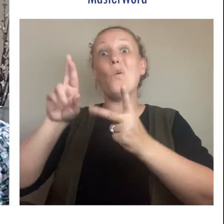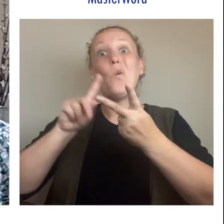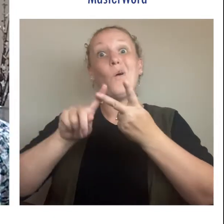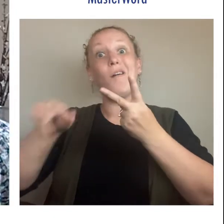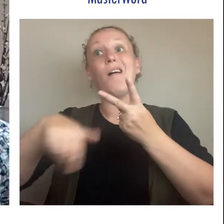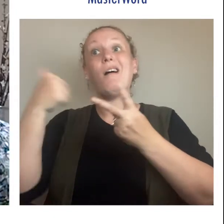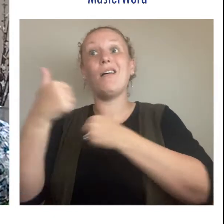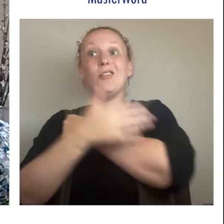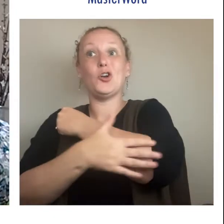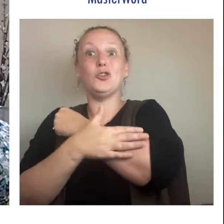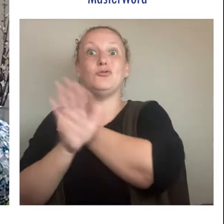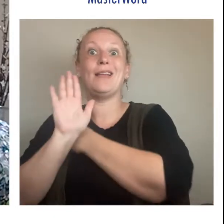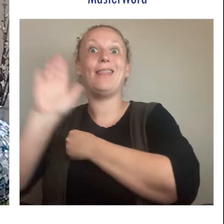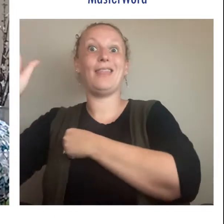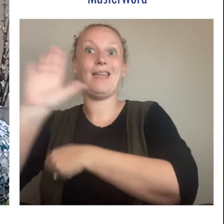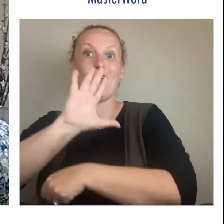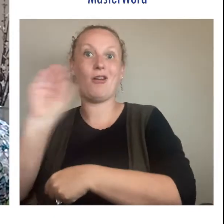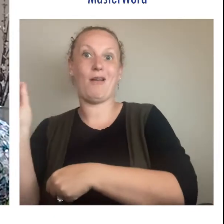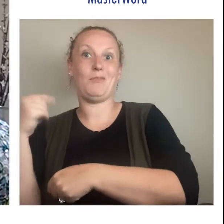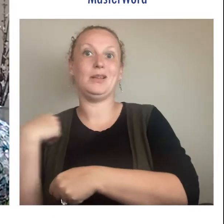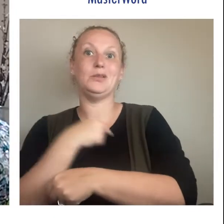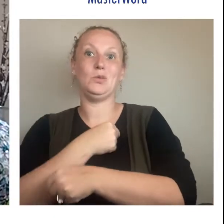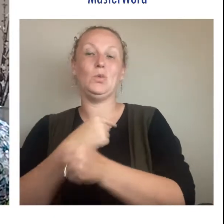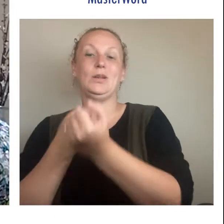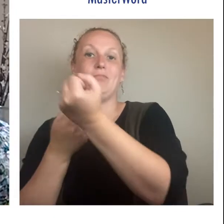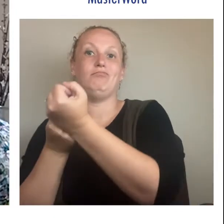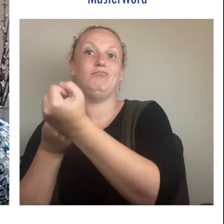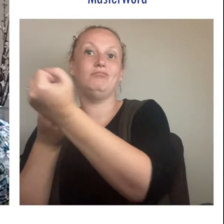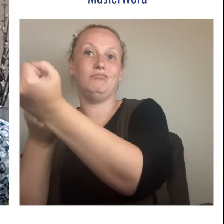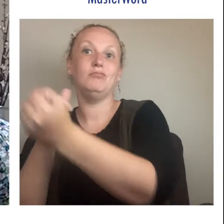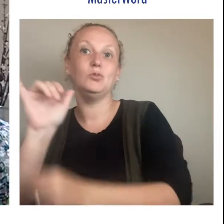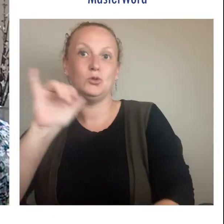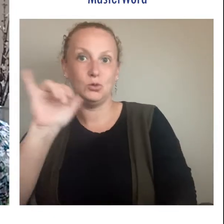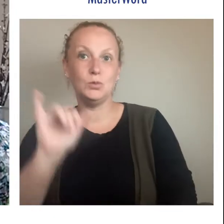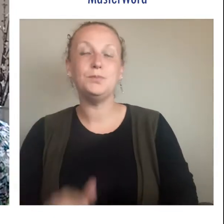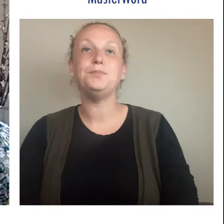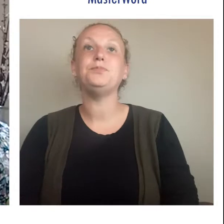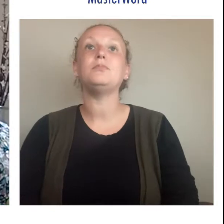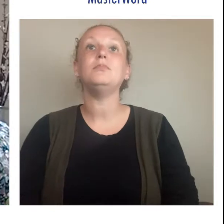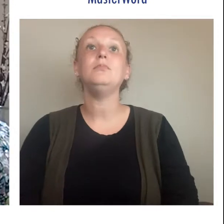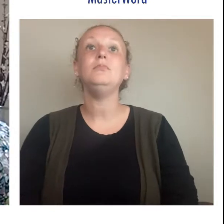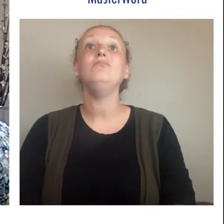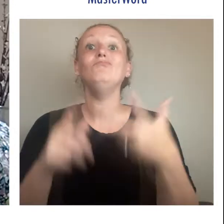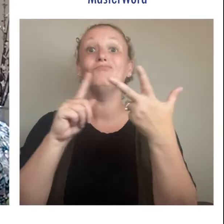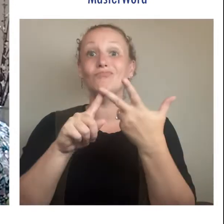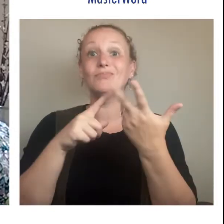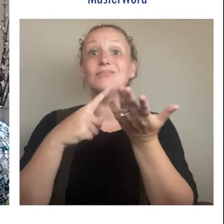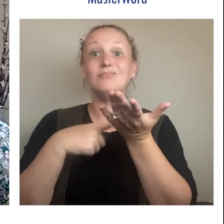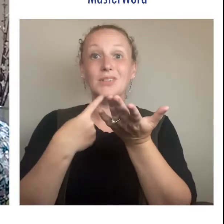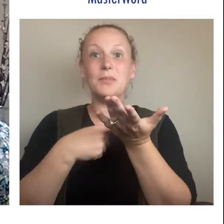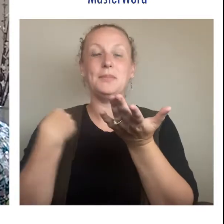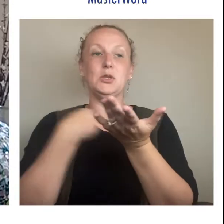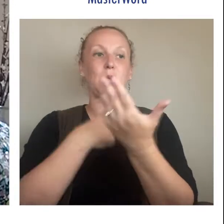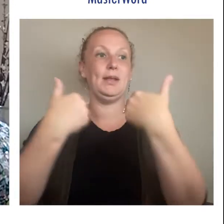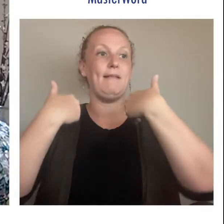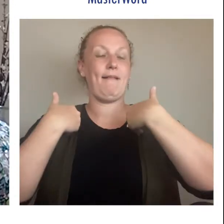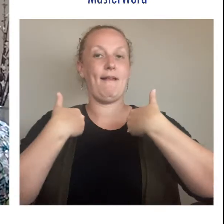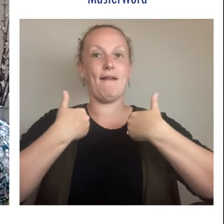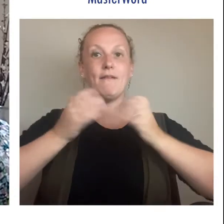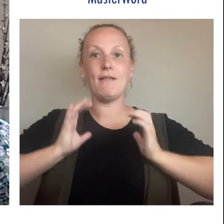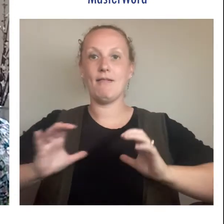clients, or we also have a large pro bono practice where we help individuals from foreign backgrounds who do not speak